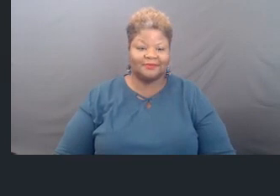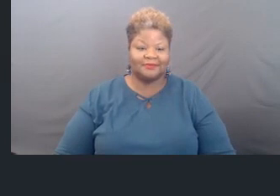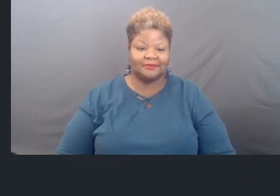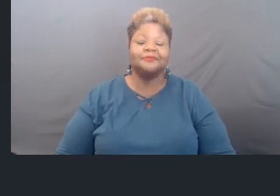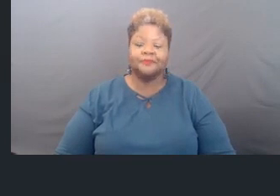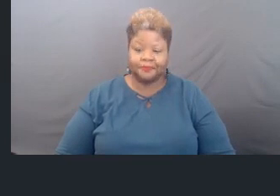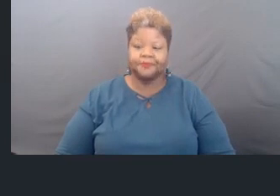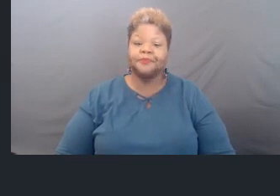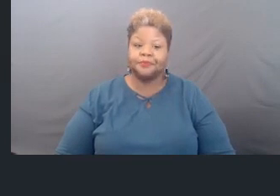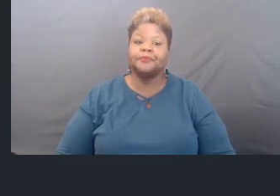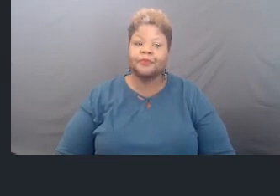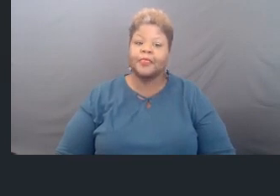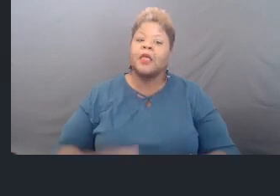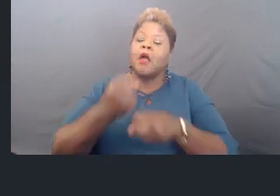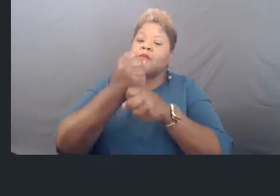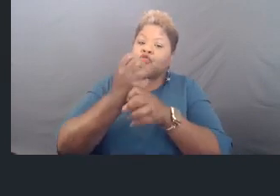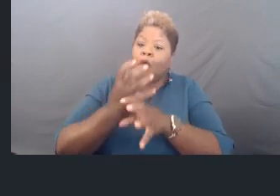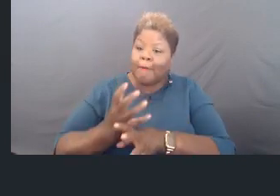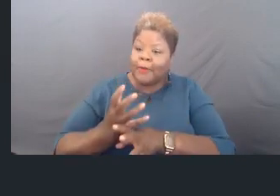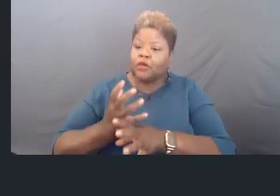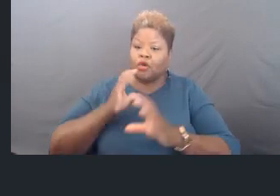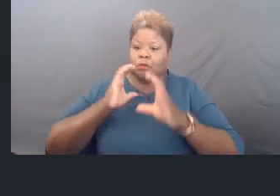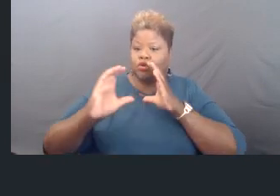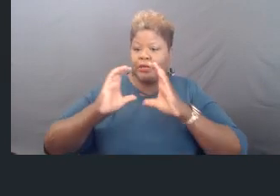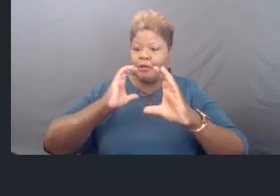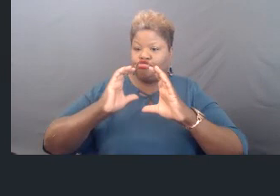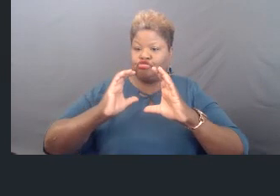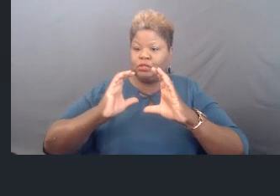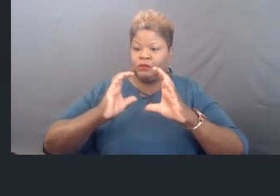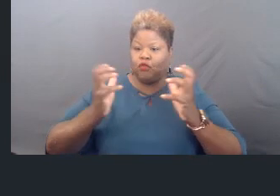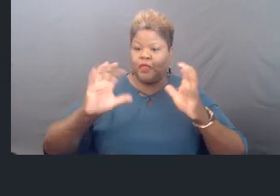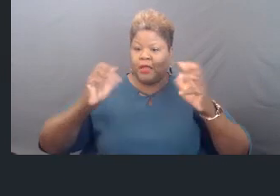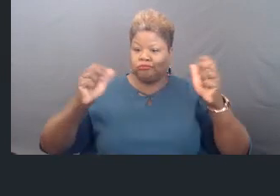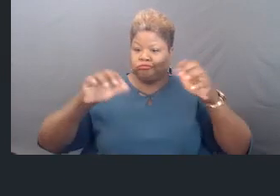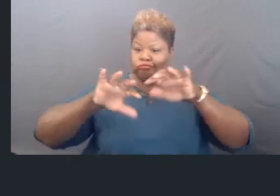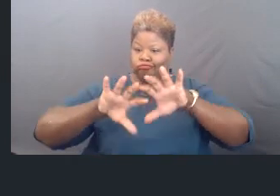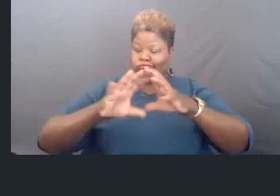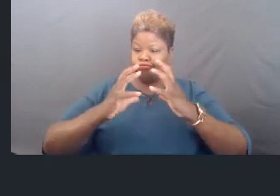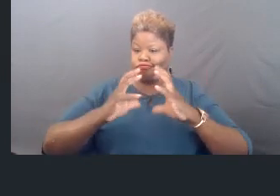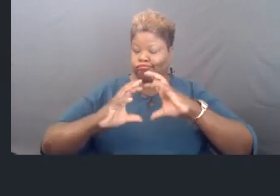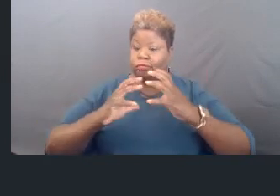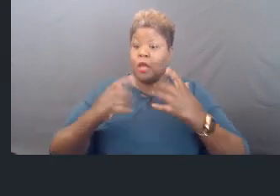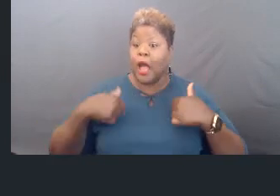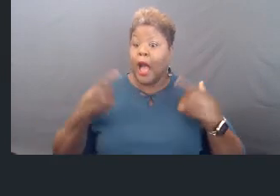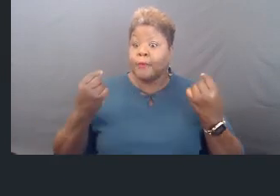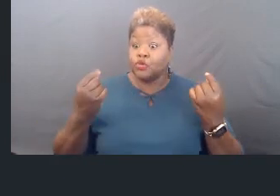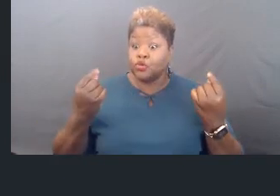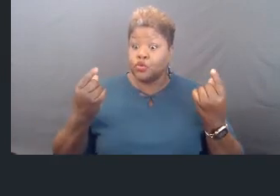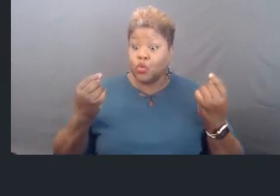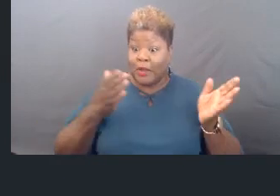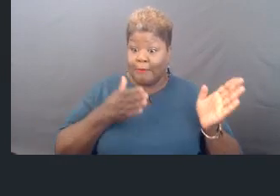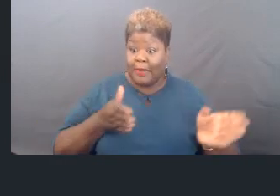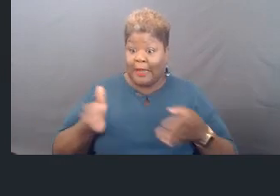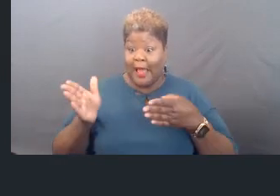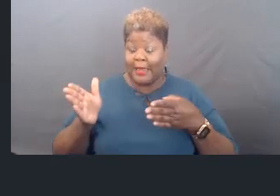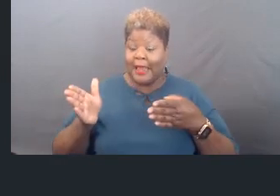So prepping your intersectional communications. What I always do when I'm starting a movement, I try to ask